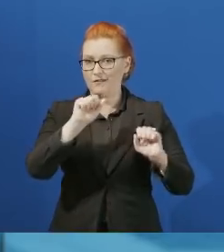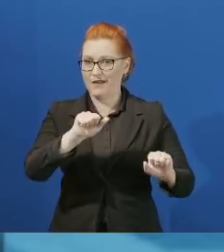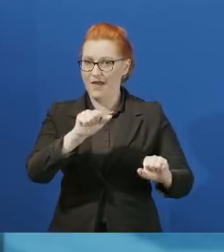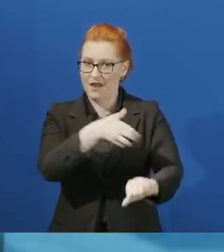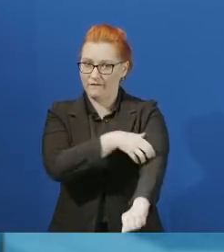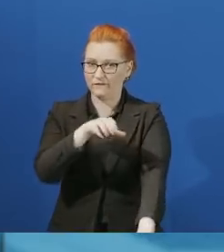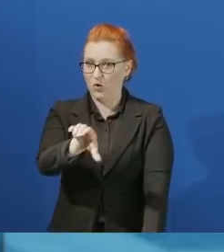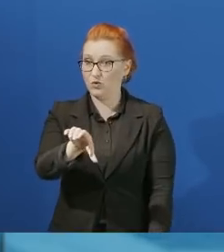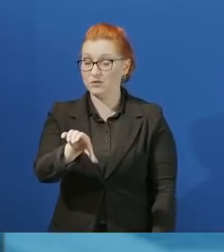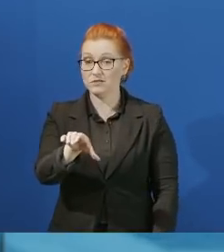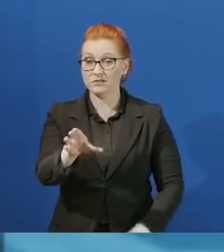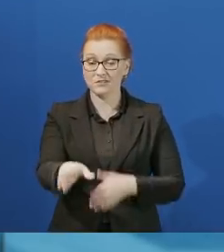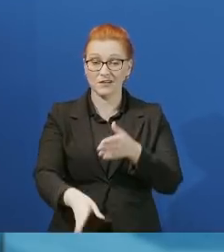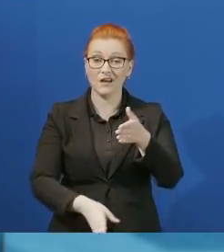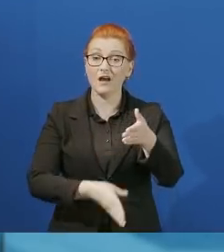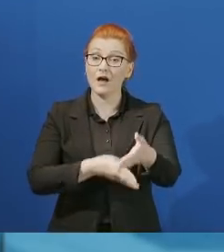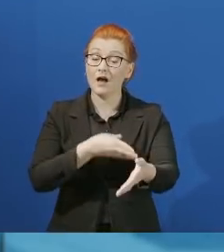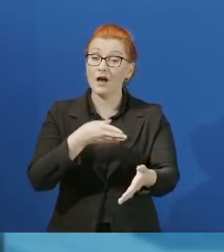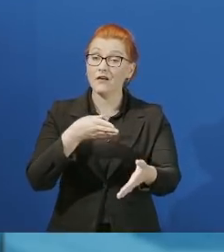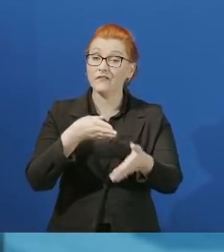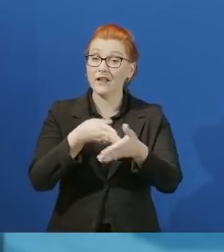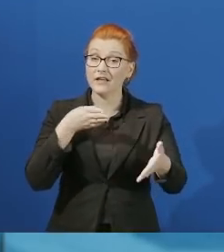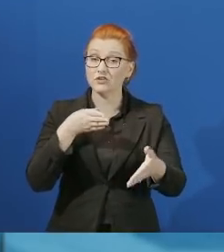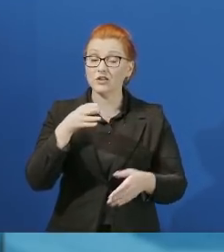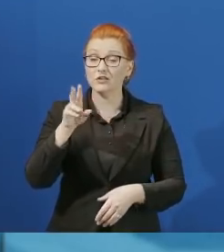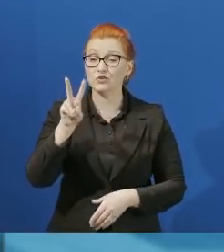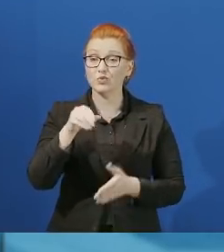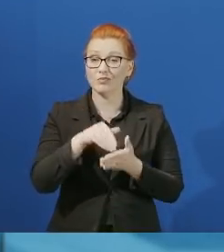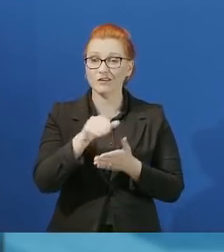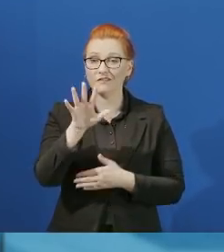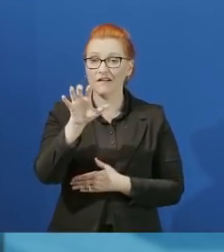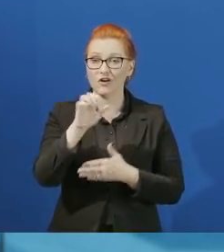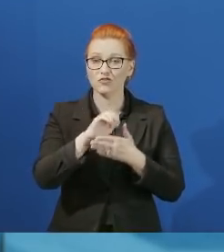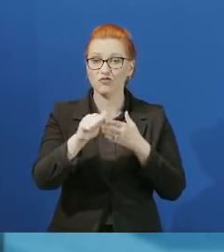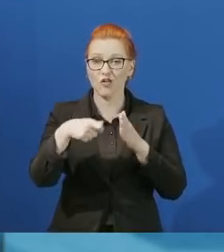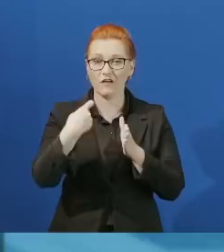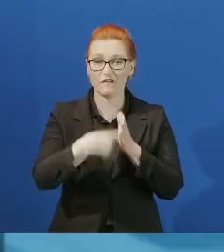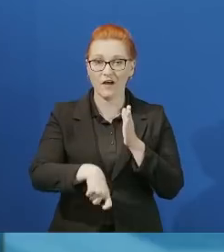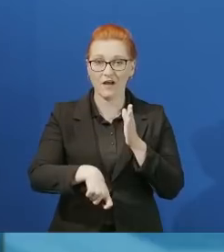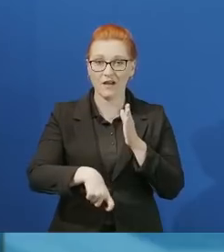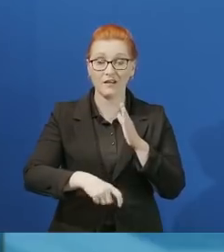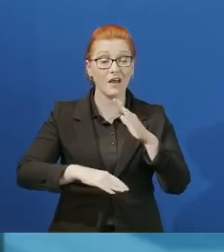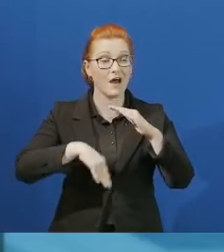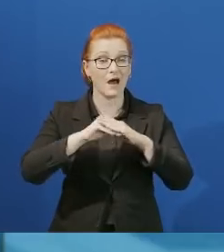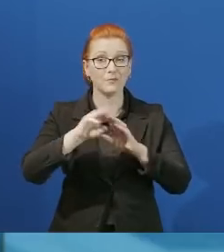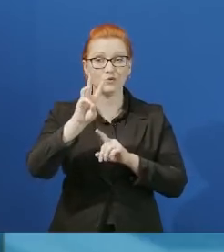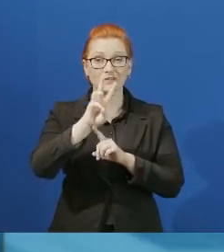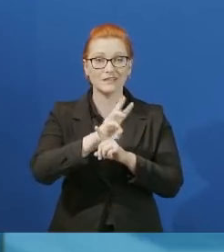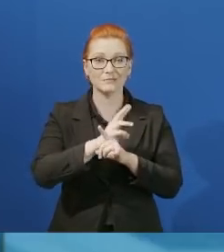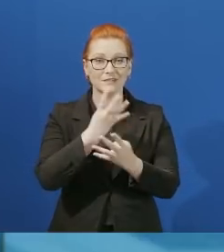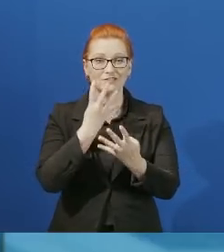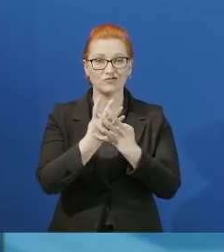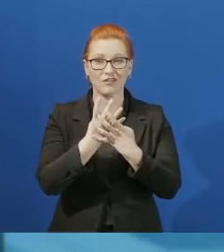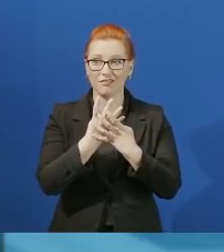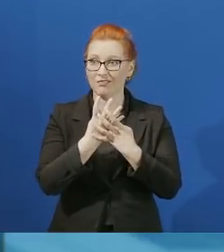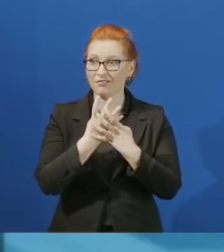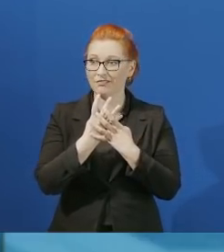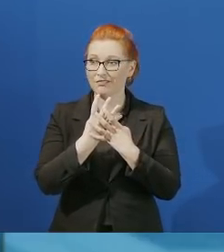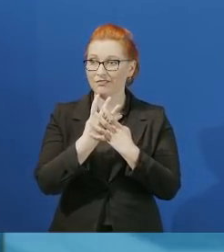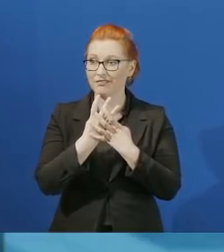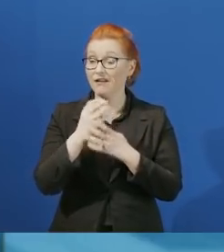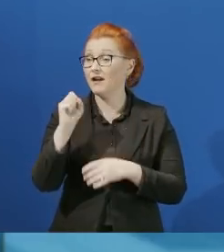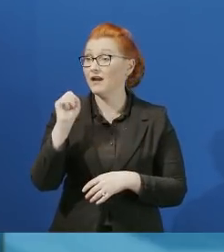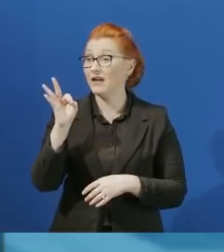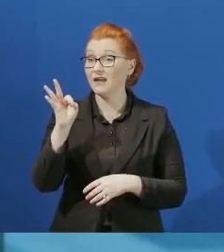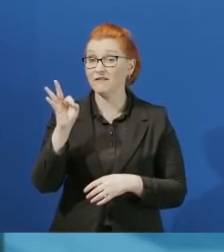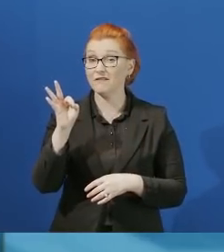a $2,500 fine and up to 6 months in jail. And for those that own an